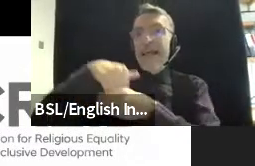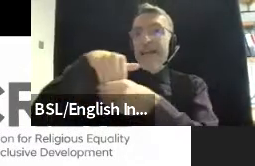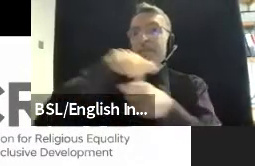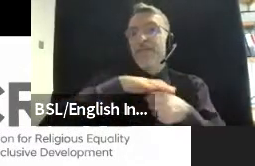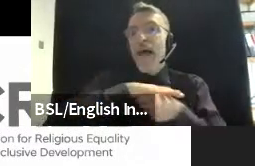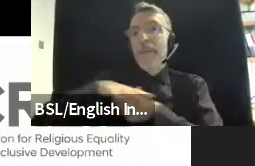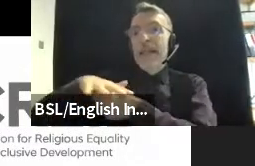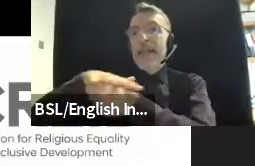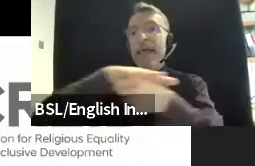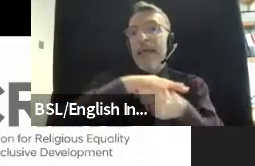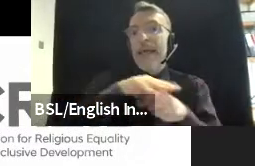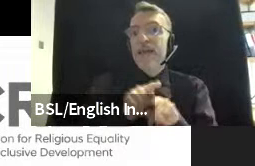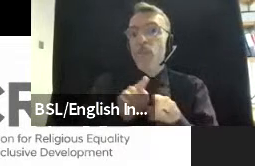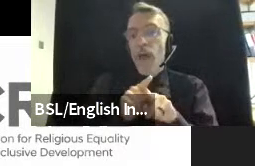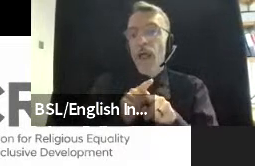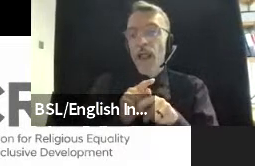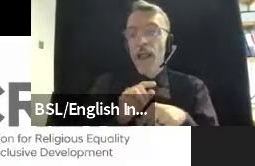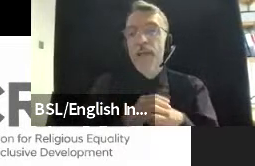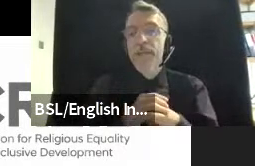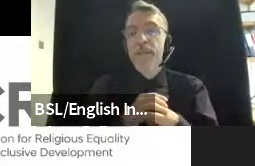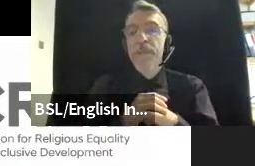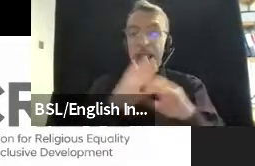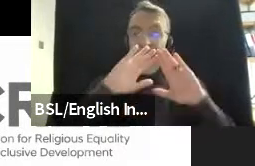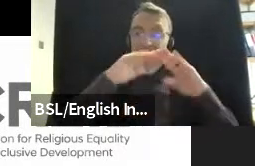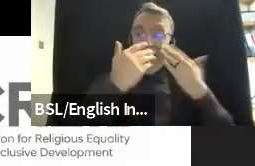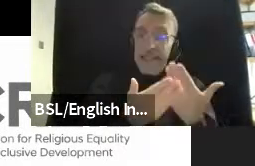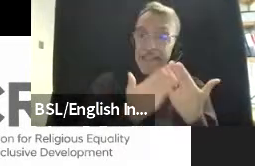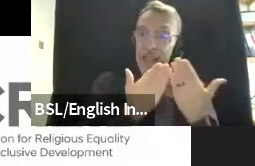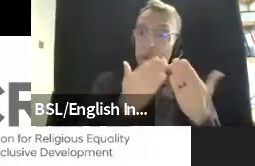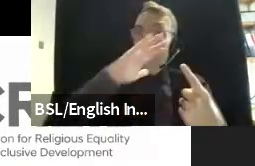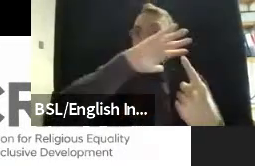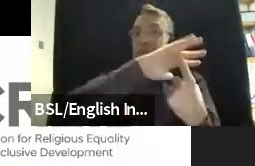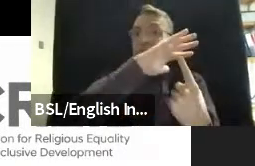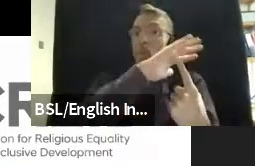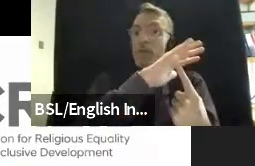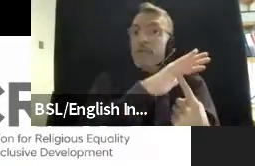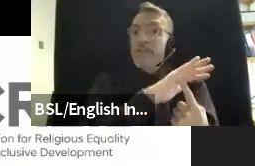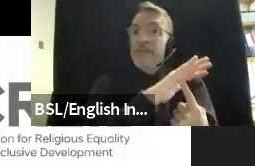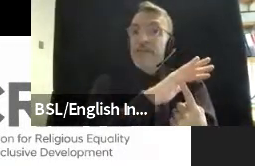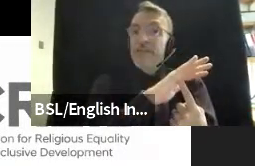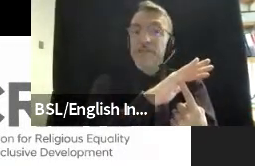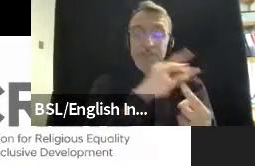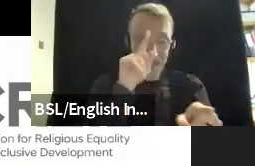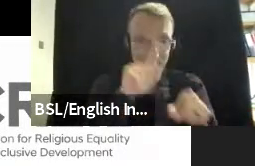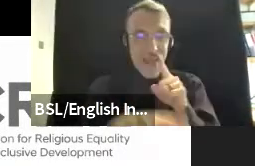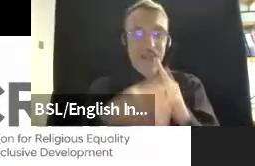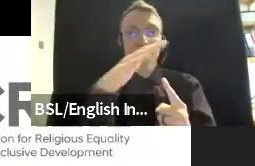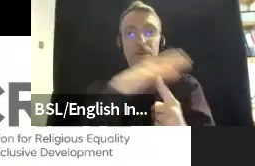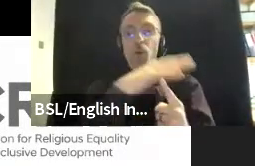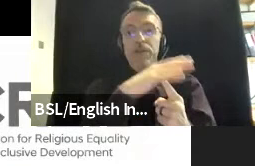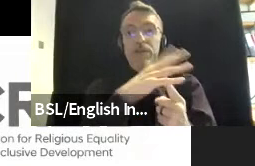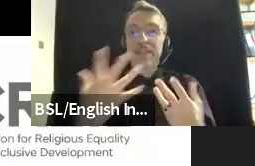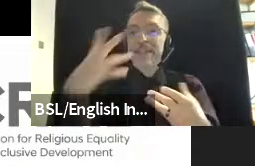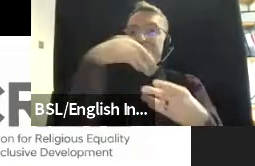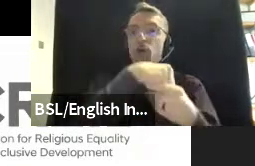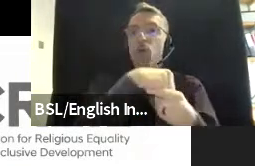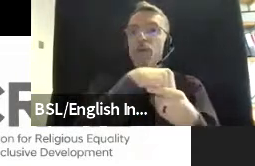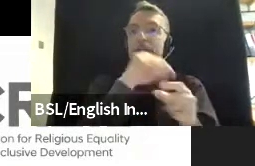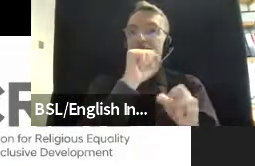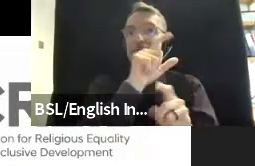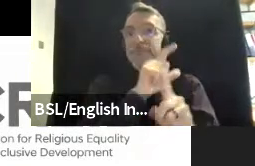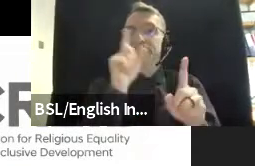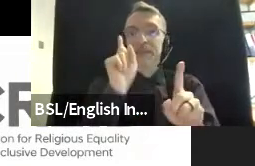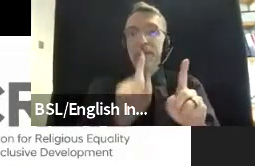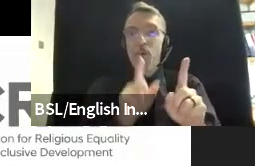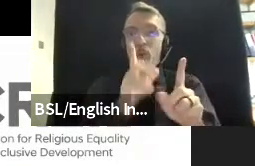And because Islam is a very important in including people within the